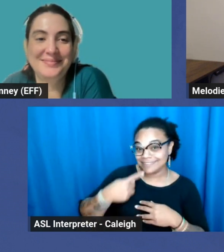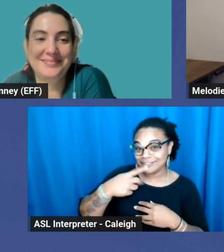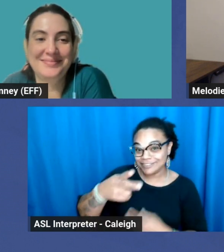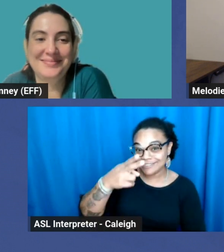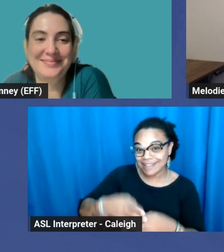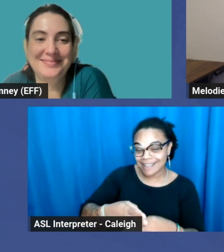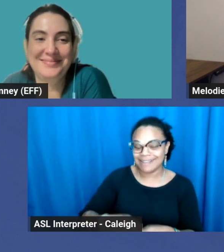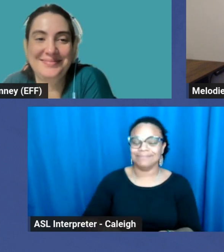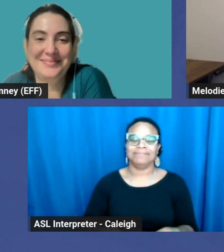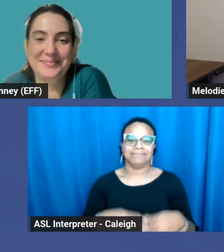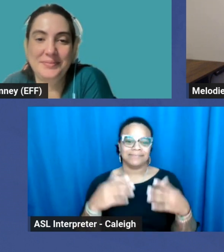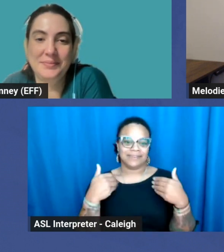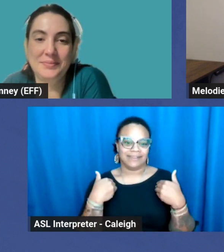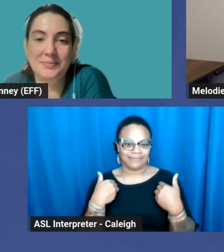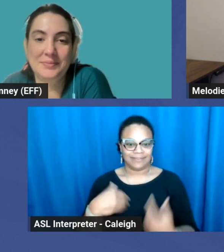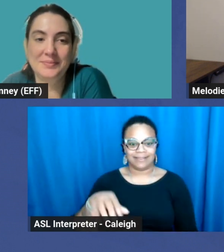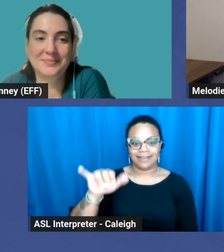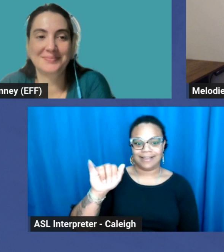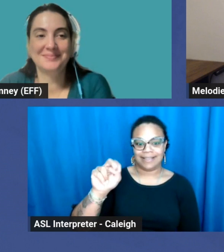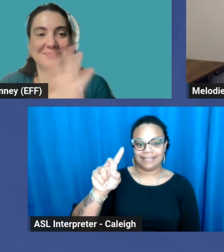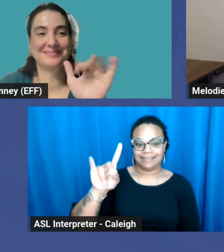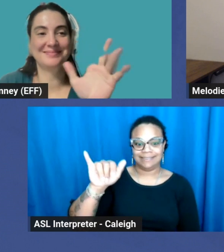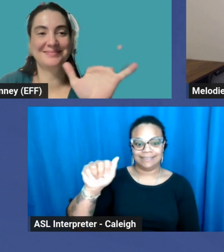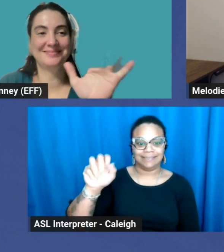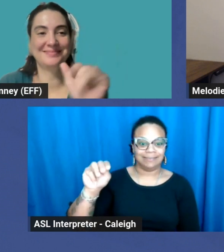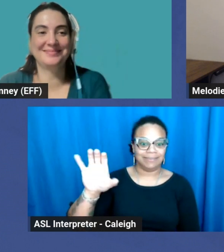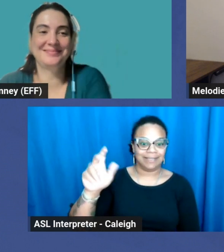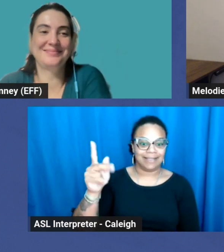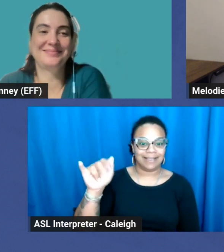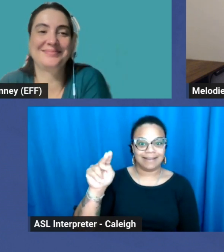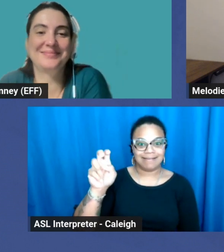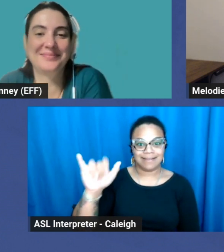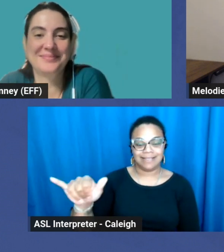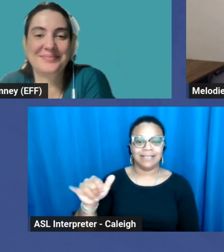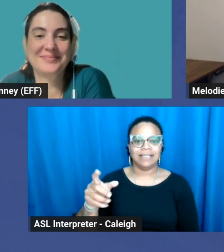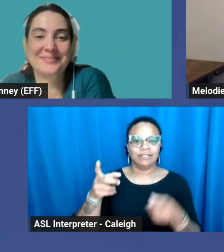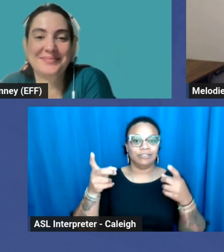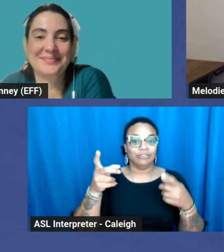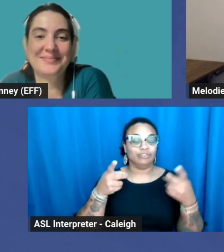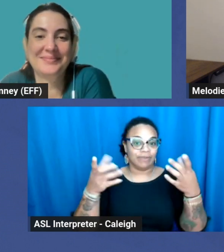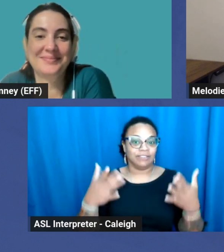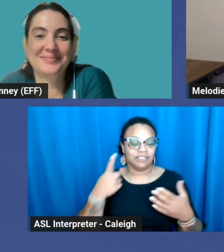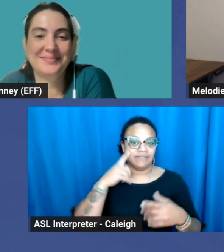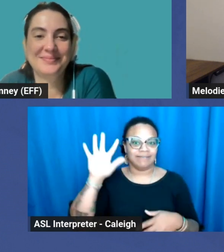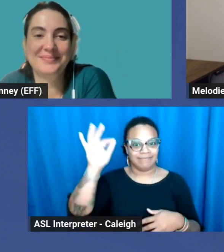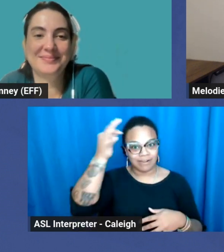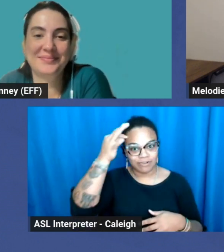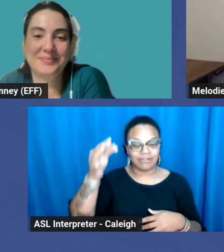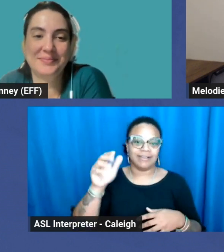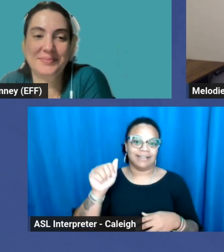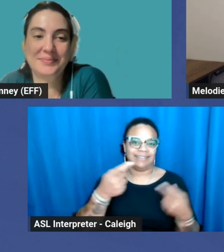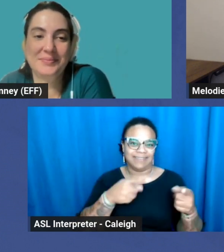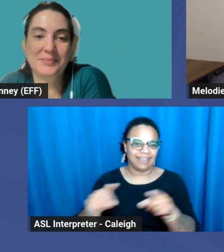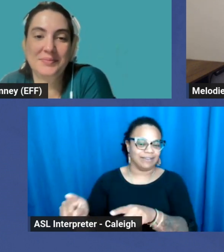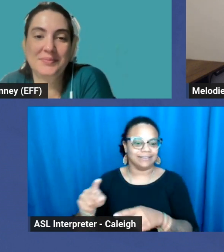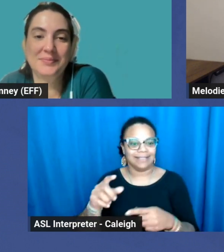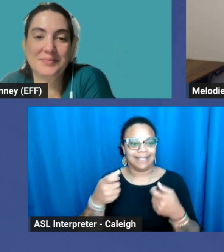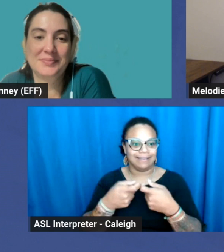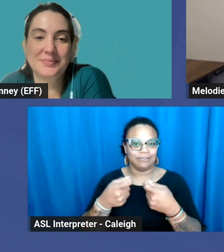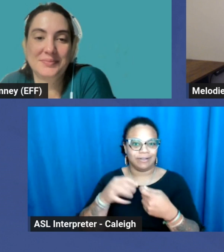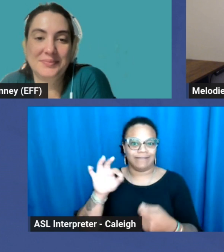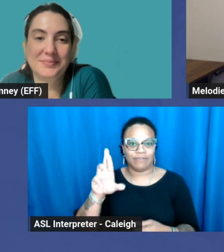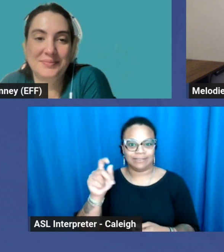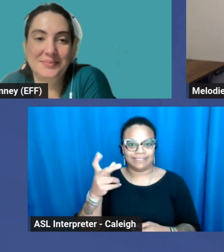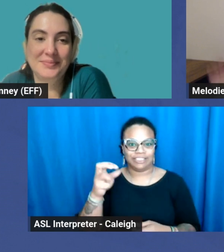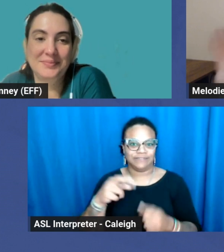me today, I have India McKinney. She is the Director of Federal Affairs at the Electronic Frontier Foundation. I have